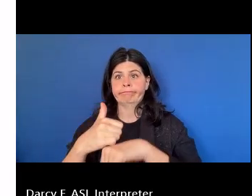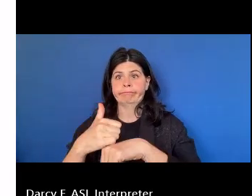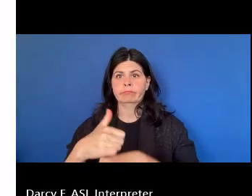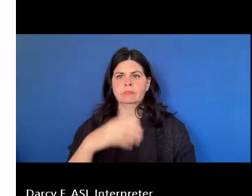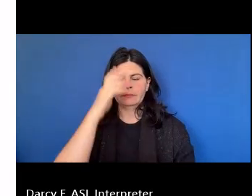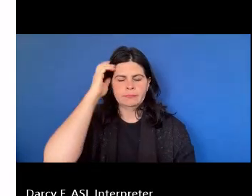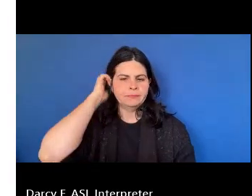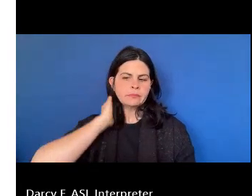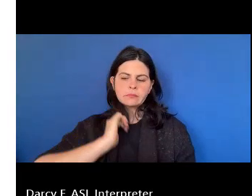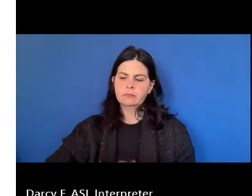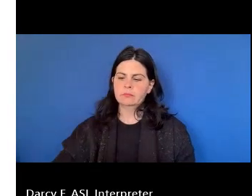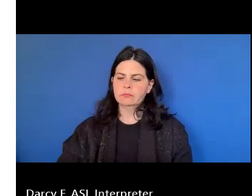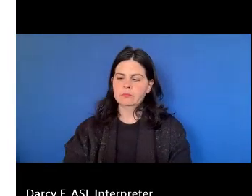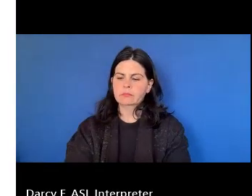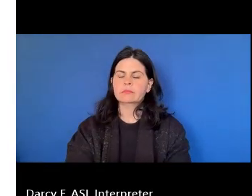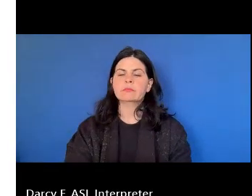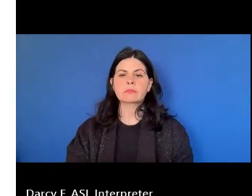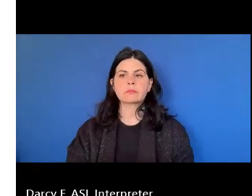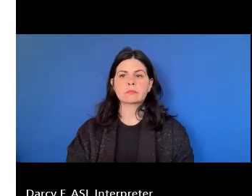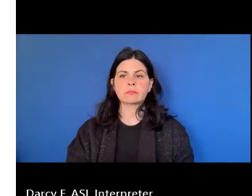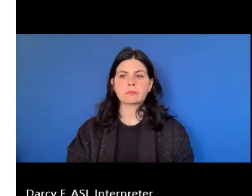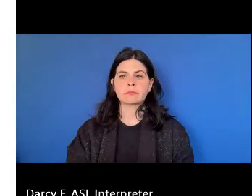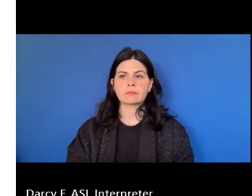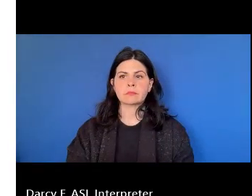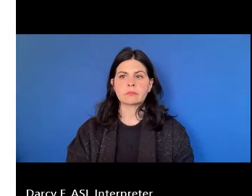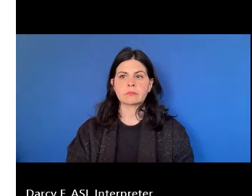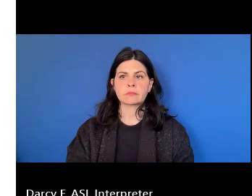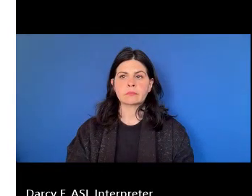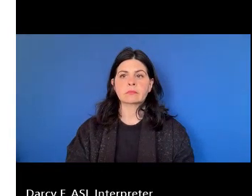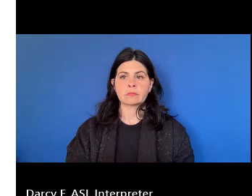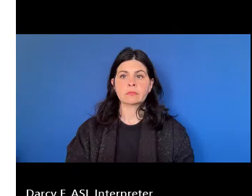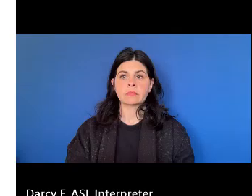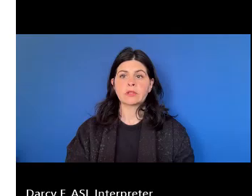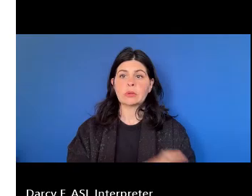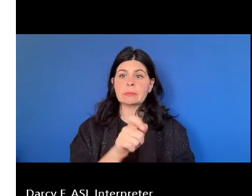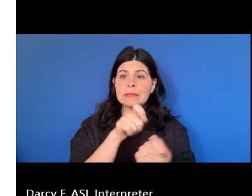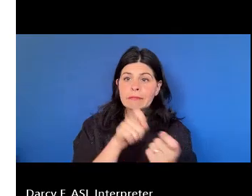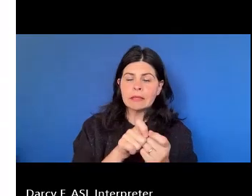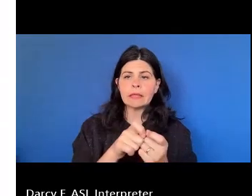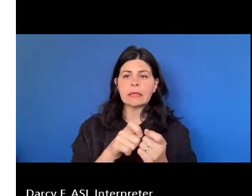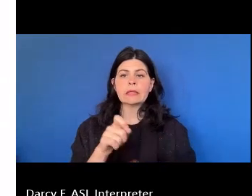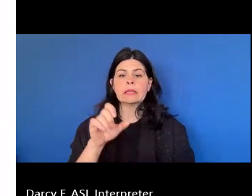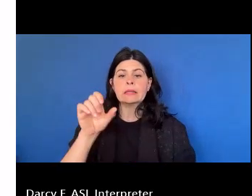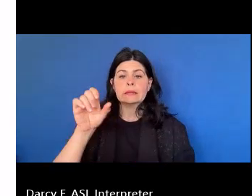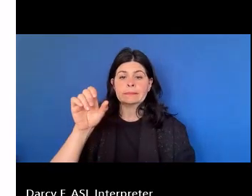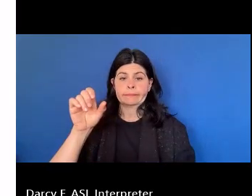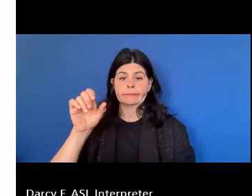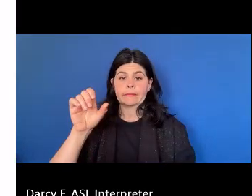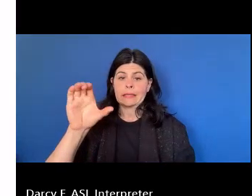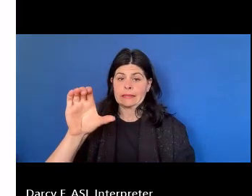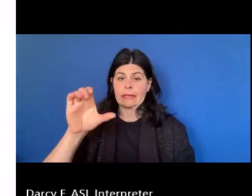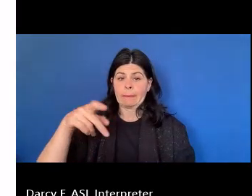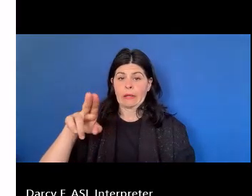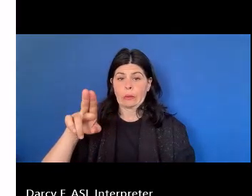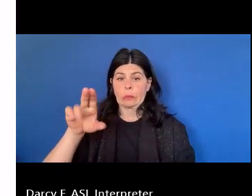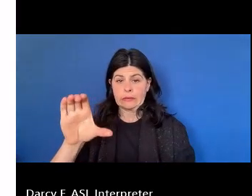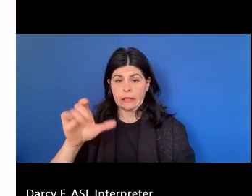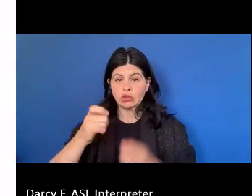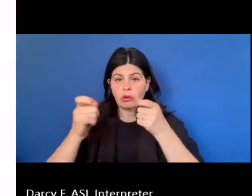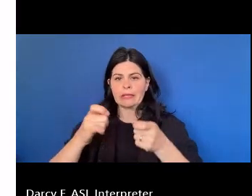In particular, the CPUC directed the gas utilities to host and record one